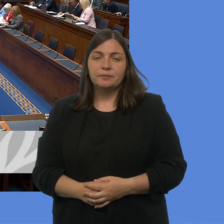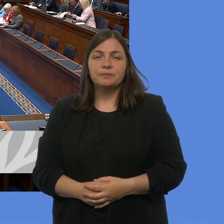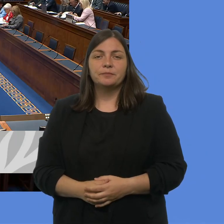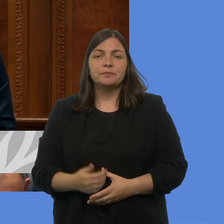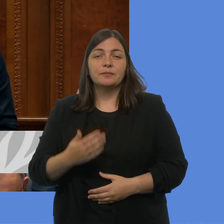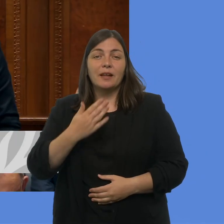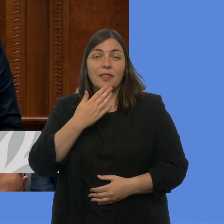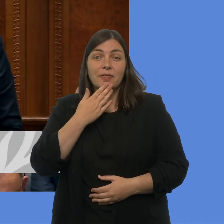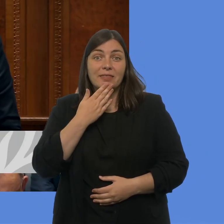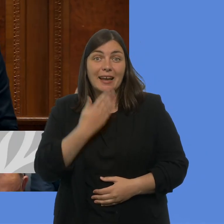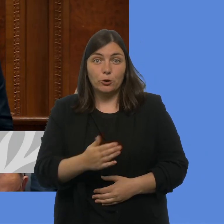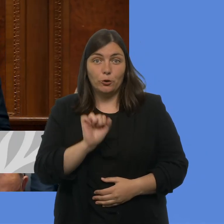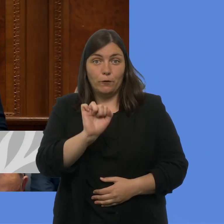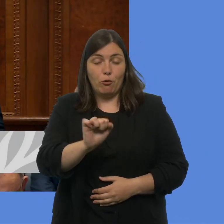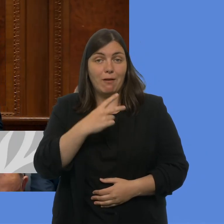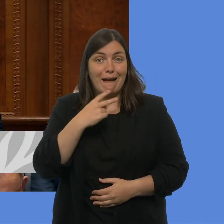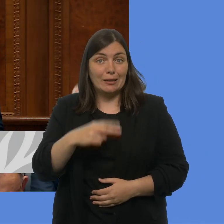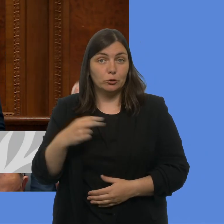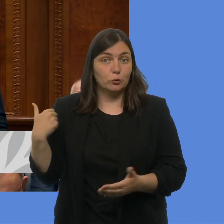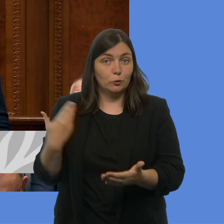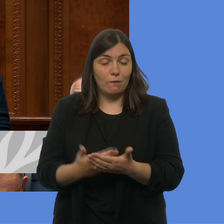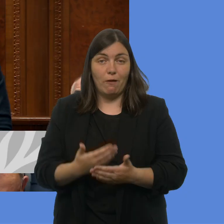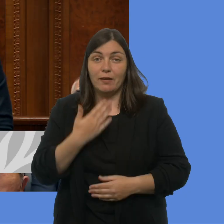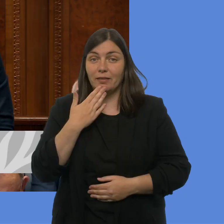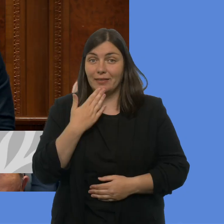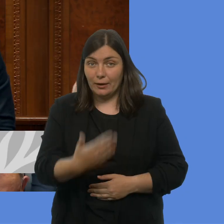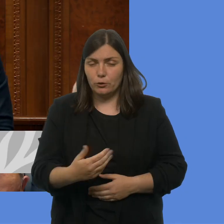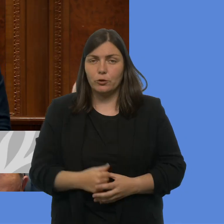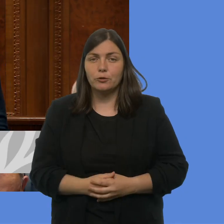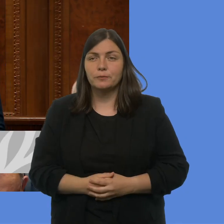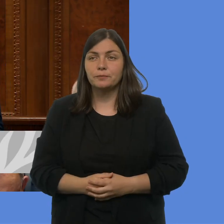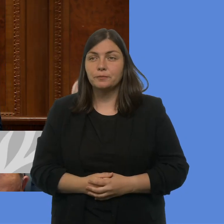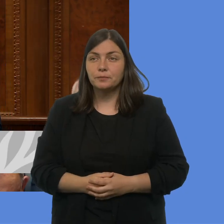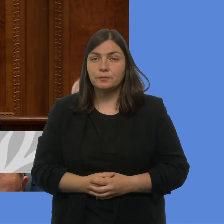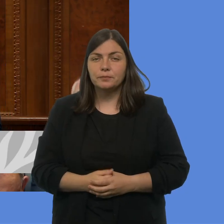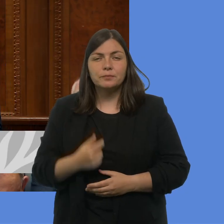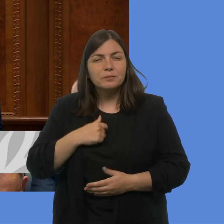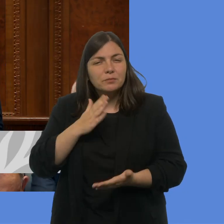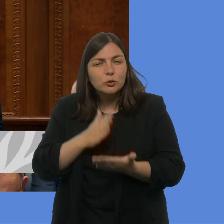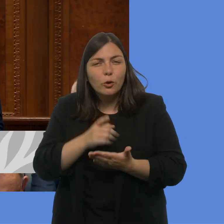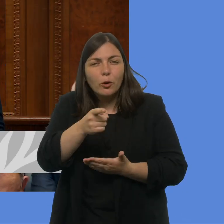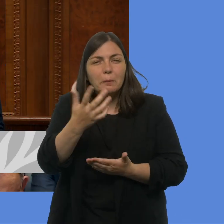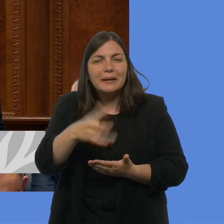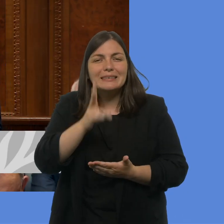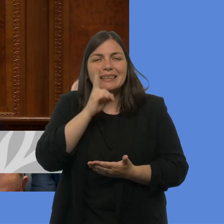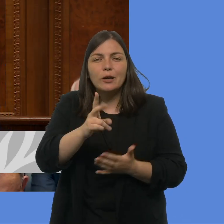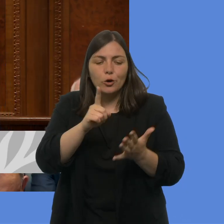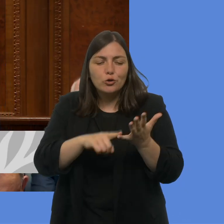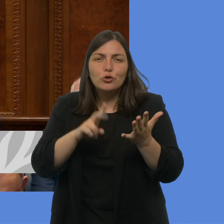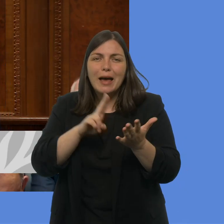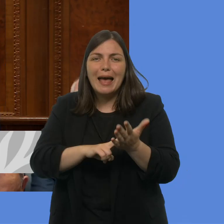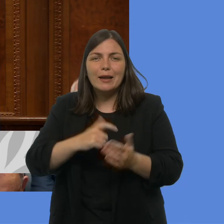for her answers. Will have no doubt seen the report issued through the UN Human Rights Council, which